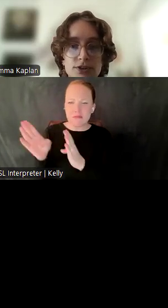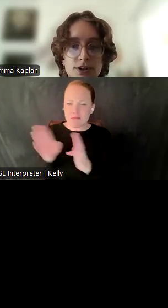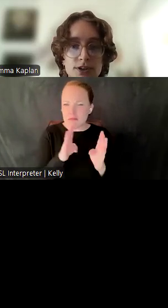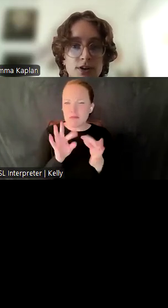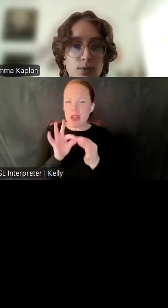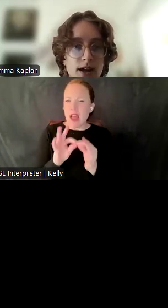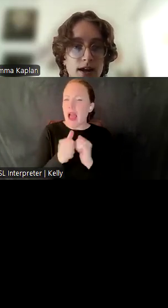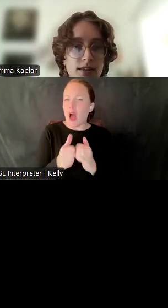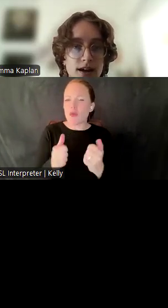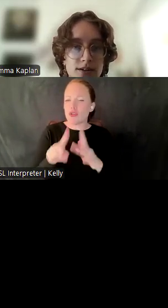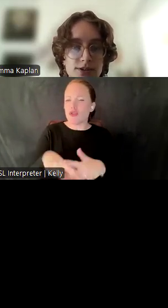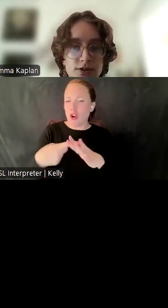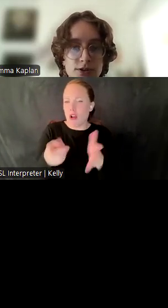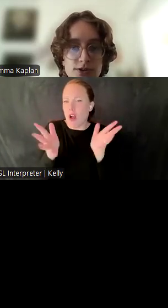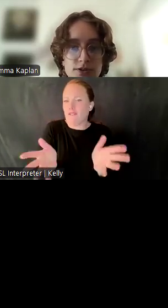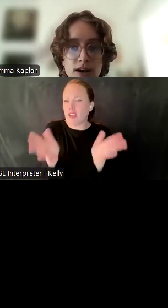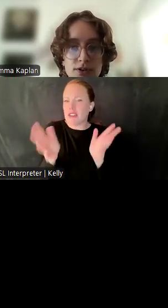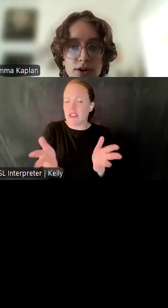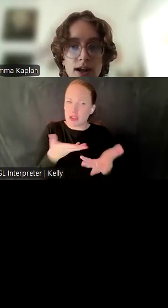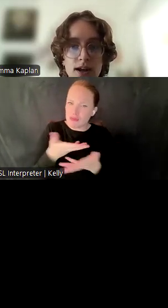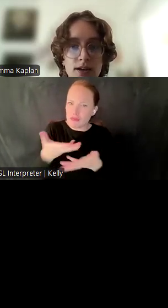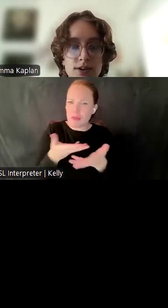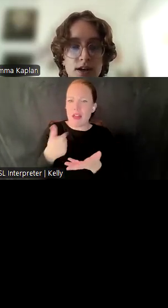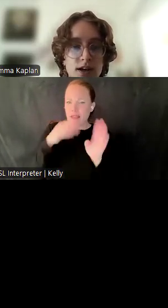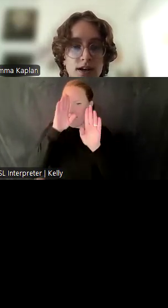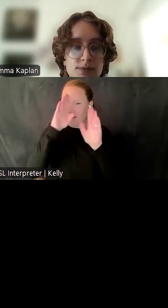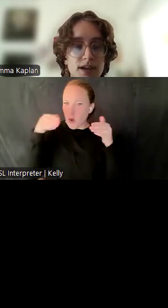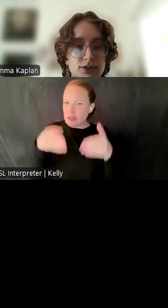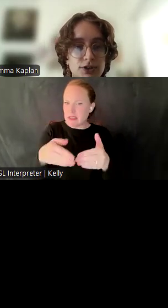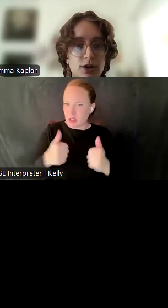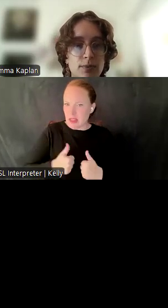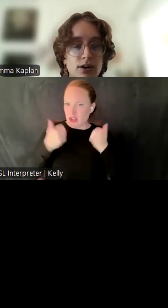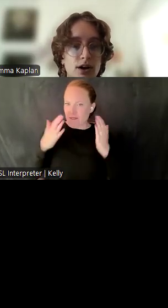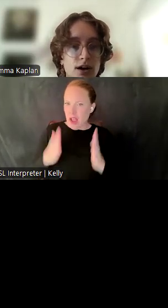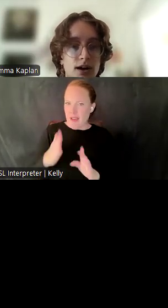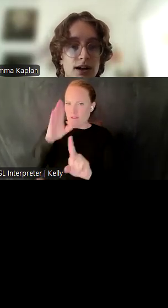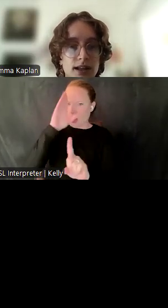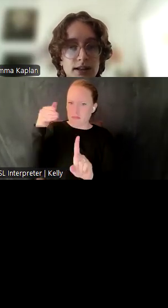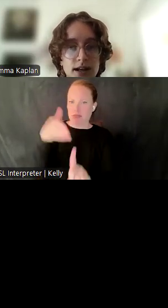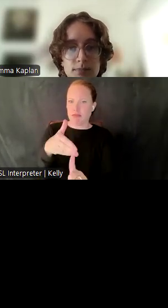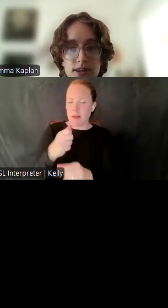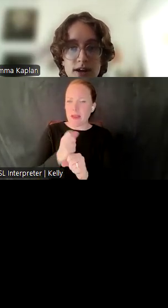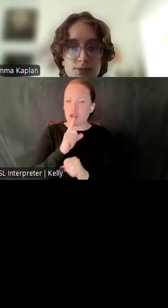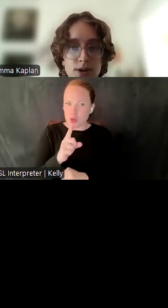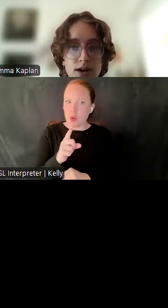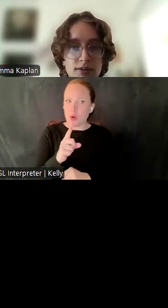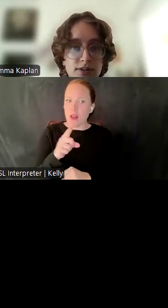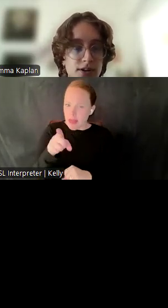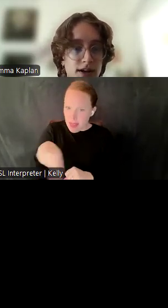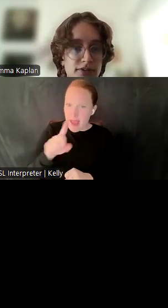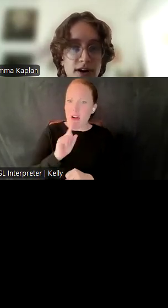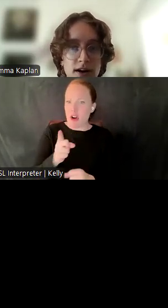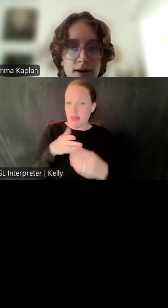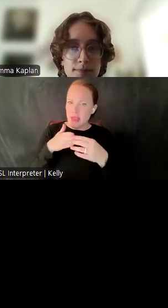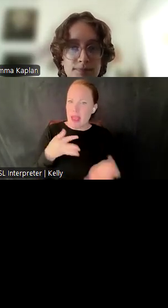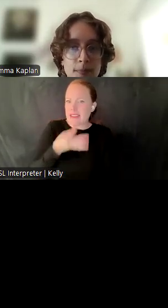have conversations in a way that centers the survivor and is making sure that we are letting them be the expert of